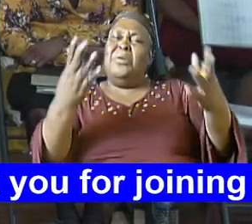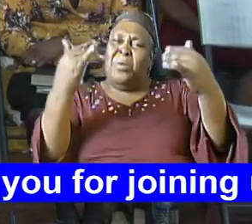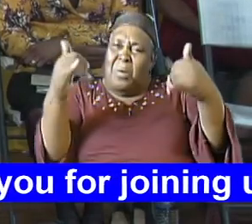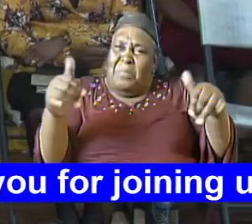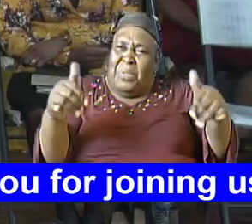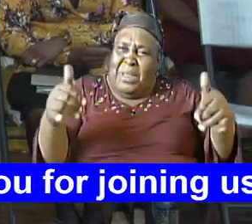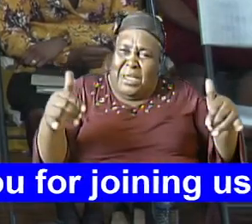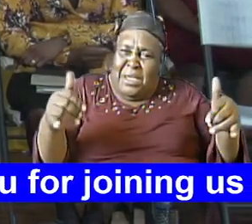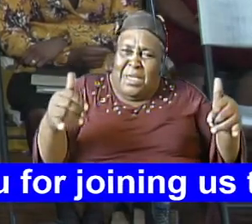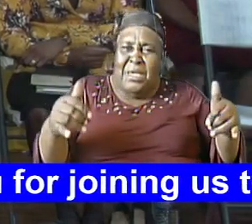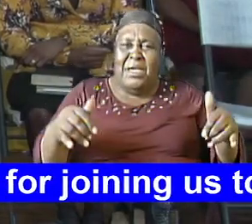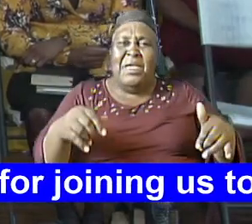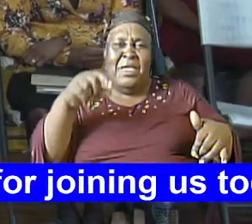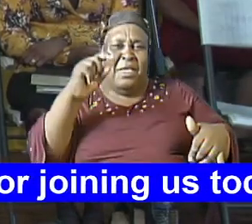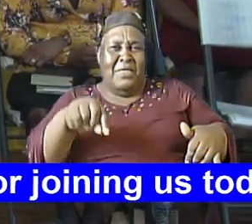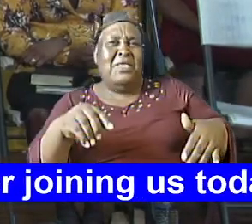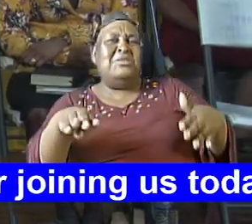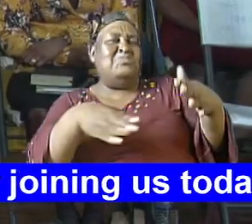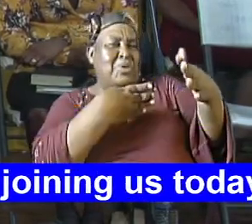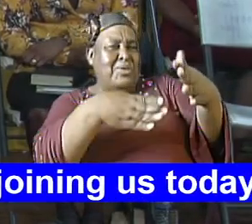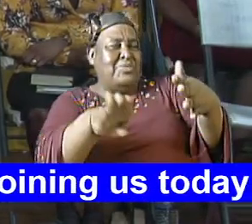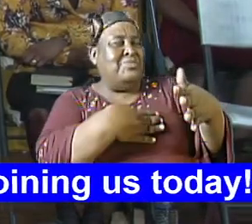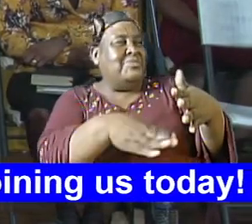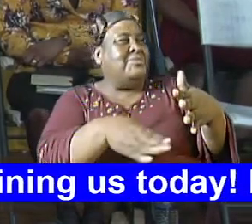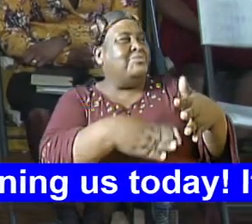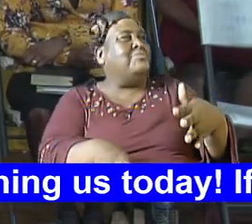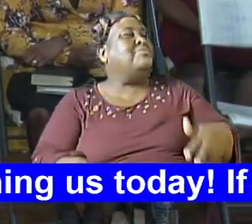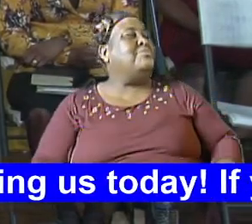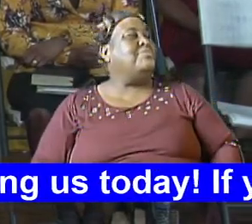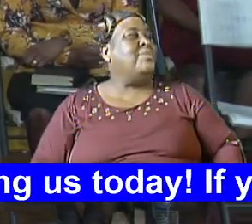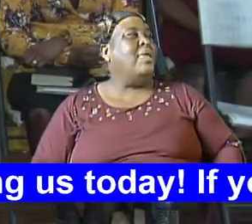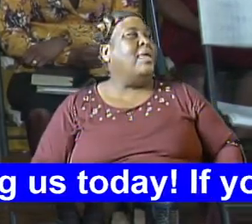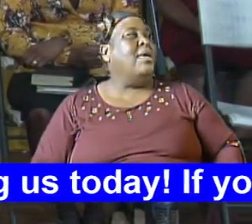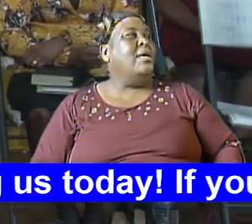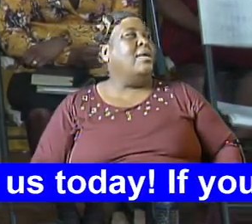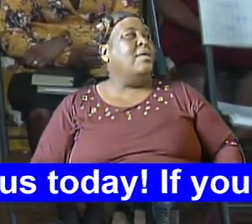Come play for this band.